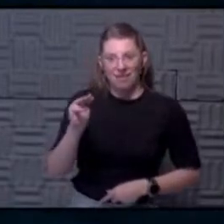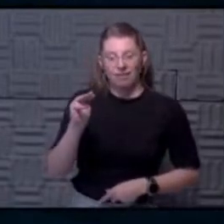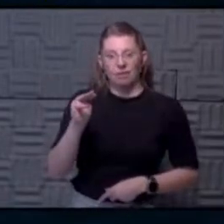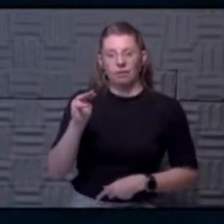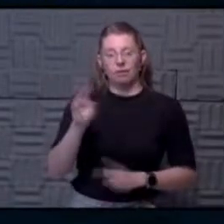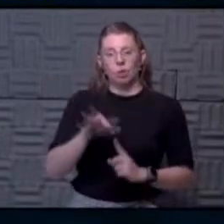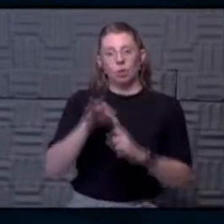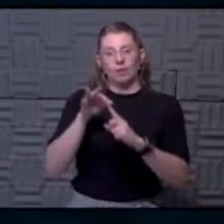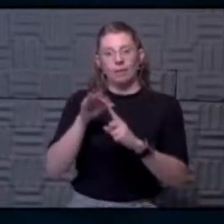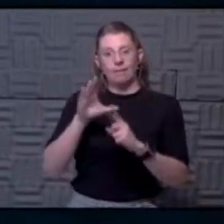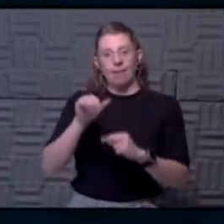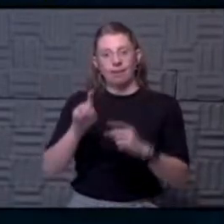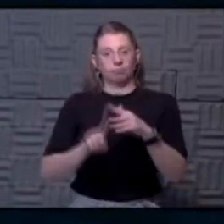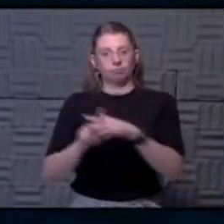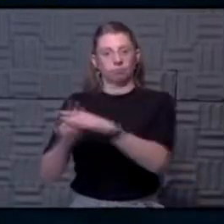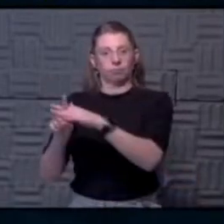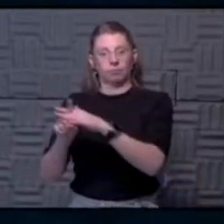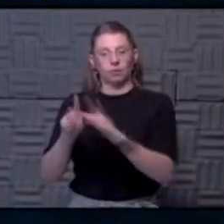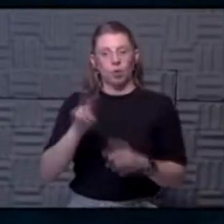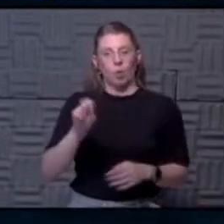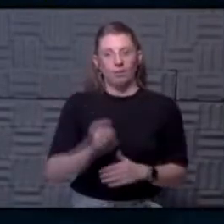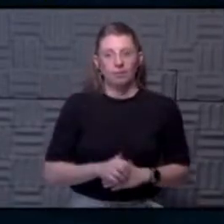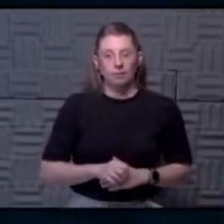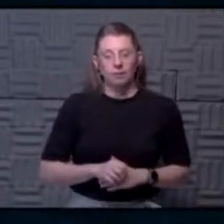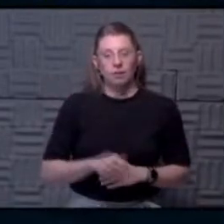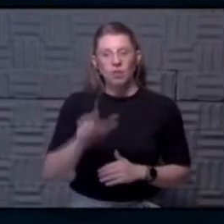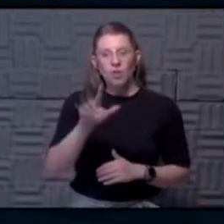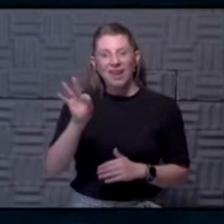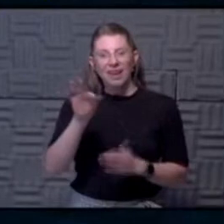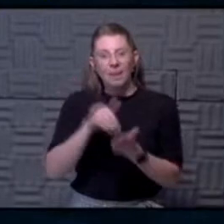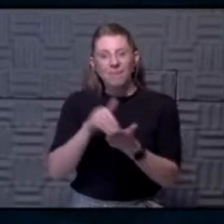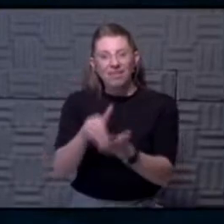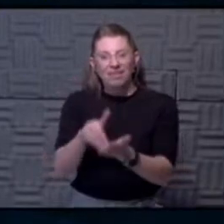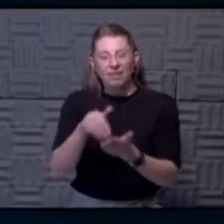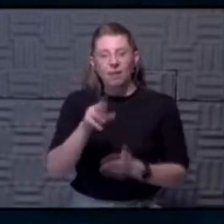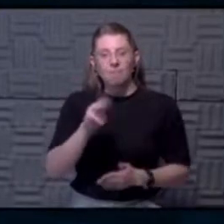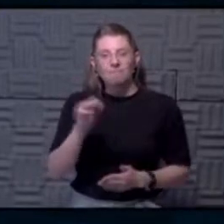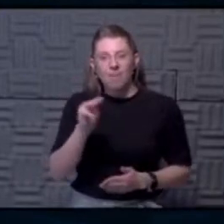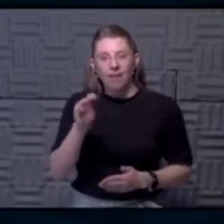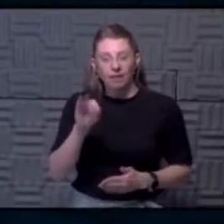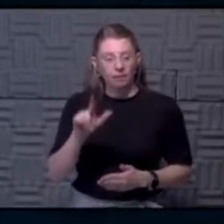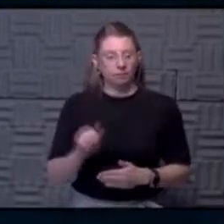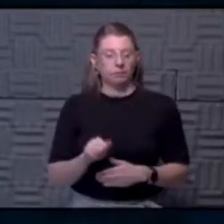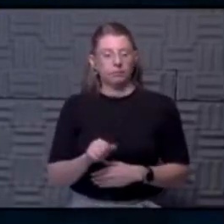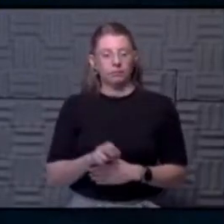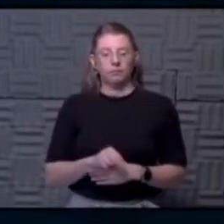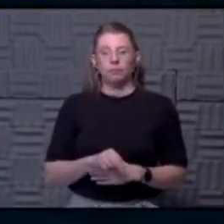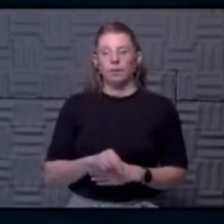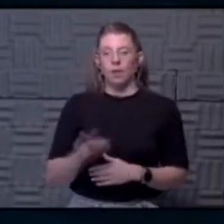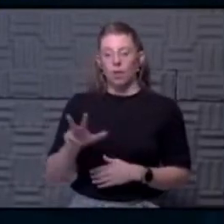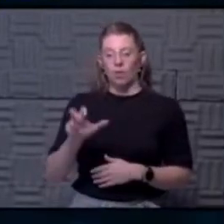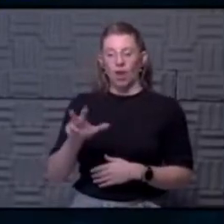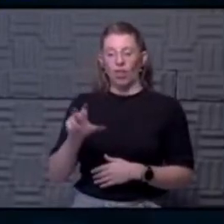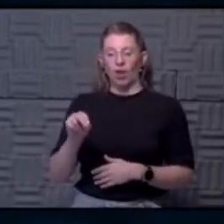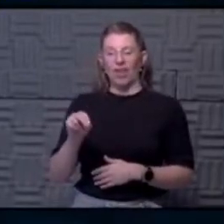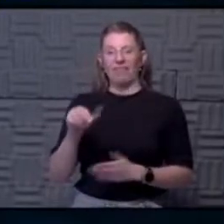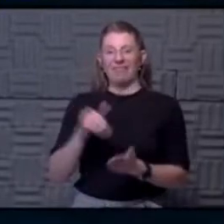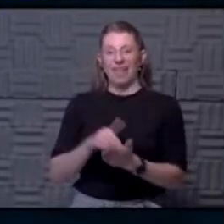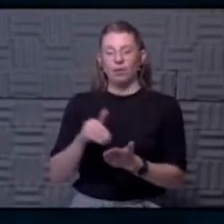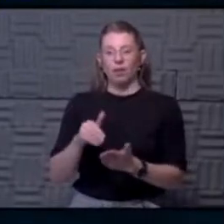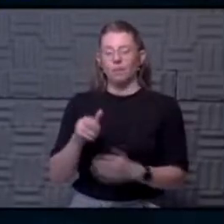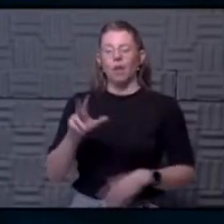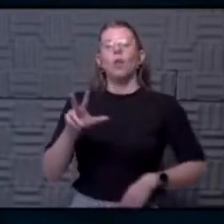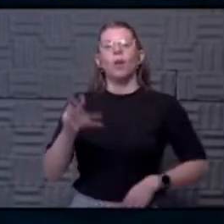million unique cases in the United States. 29 million. out of a population of roughly 330,000. 330